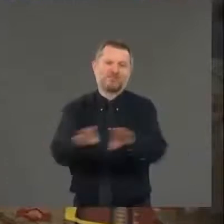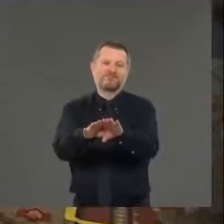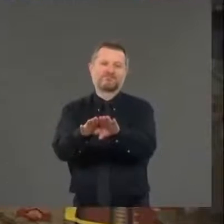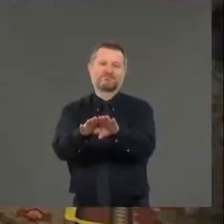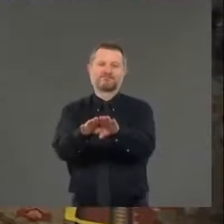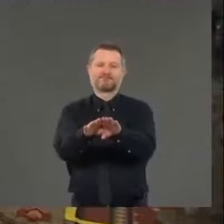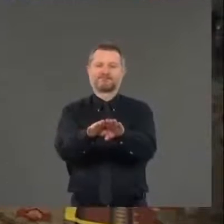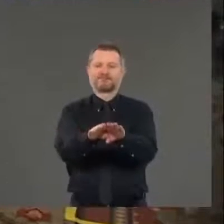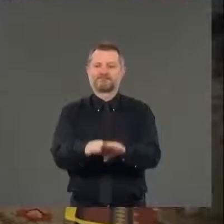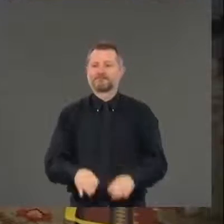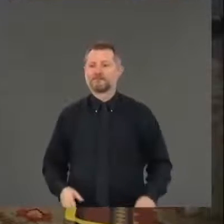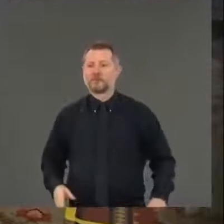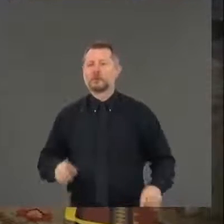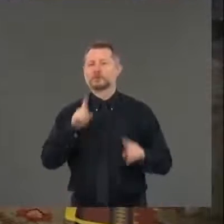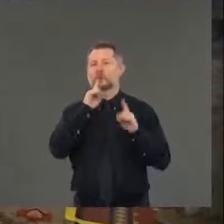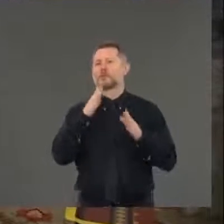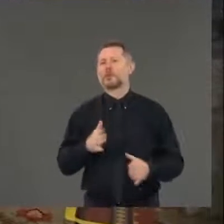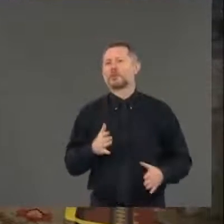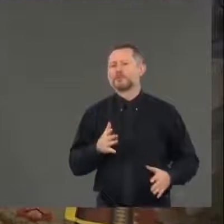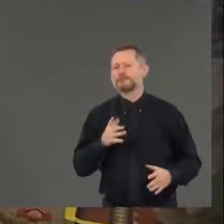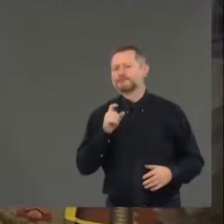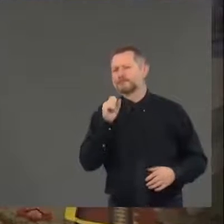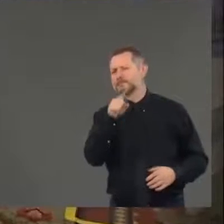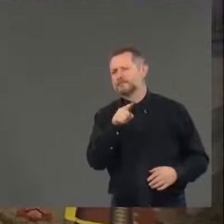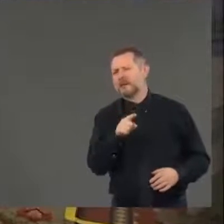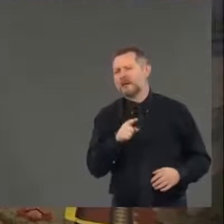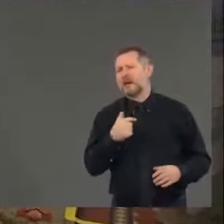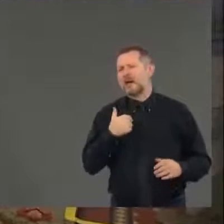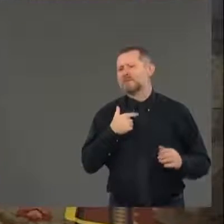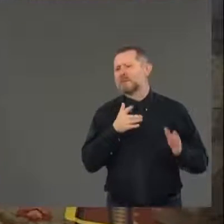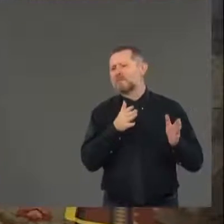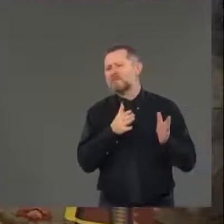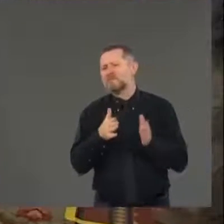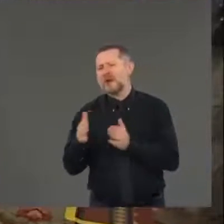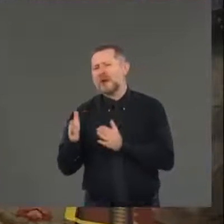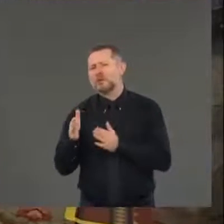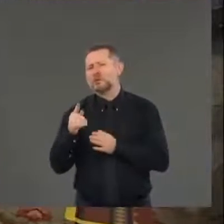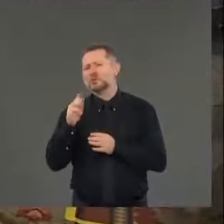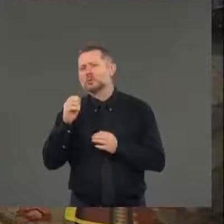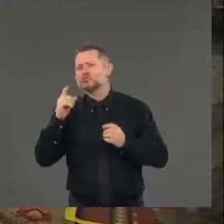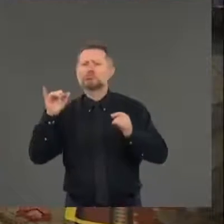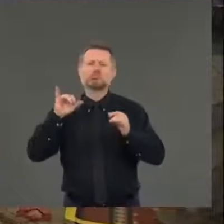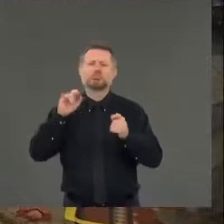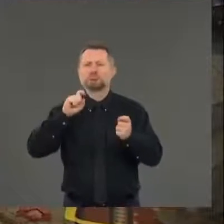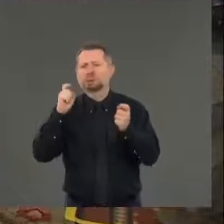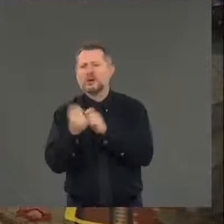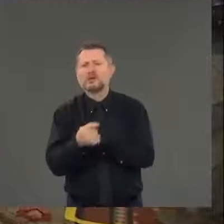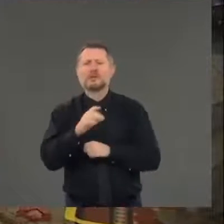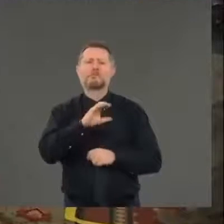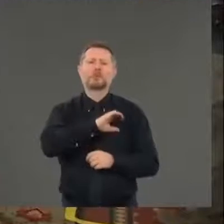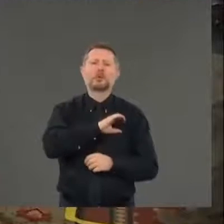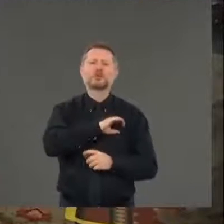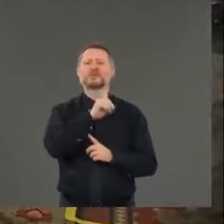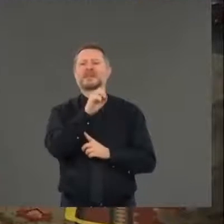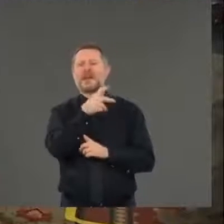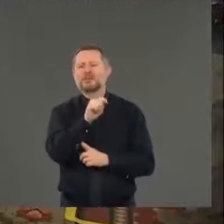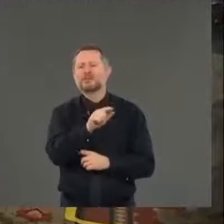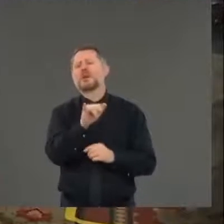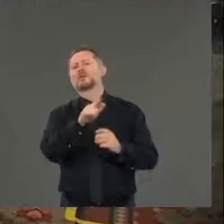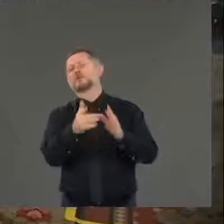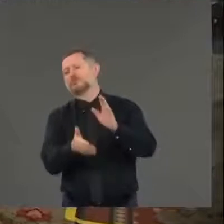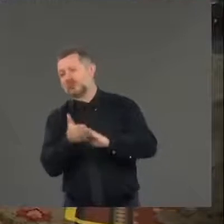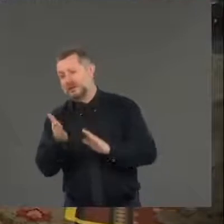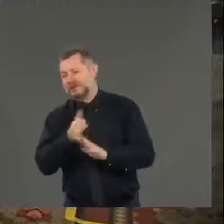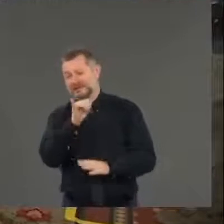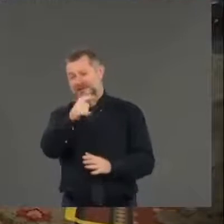I just comment on, there's this plan to rethink police and how local police departments operate. Do you think those conversations and